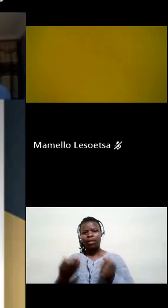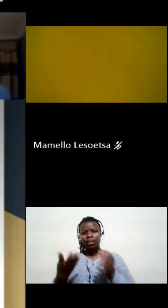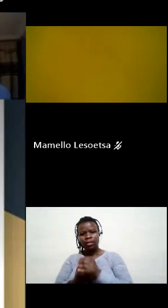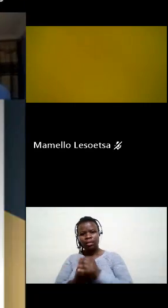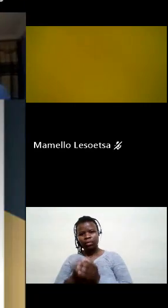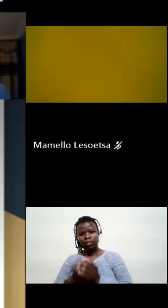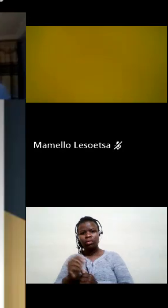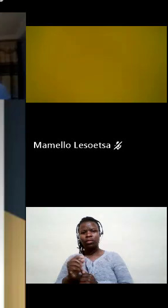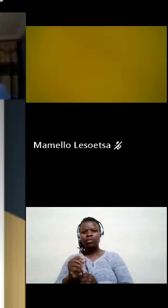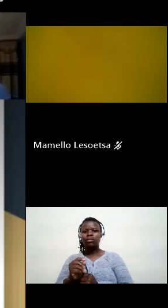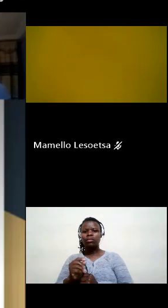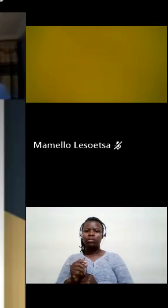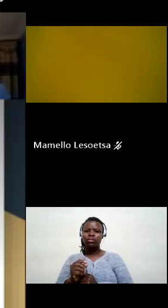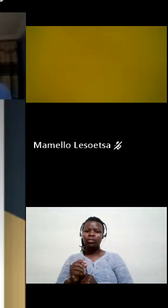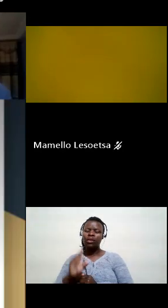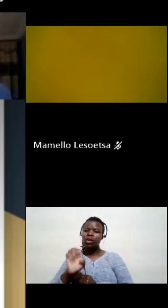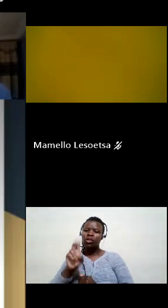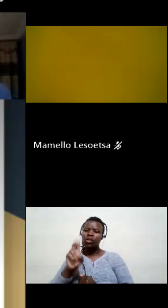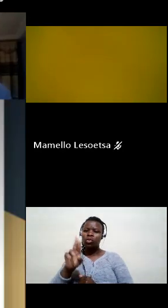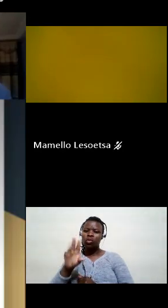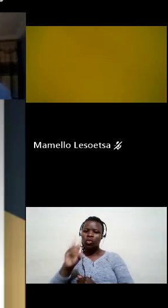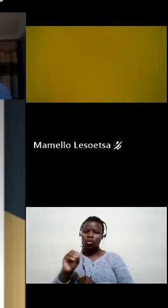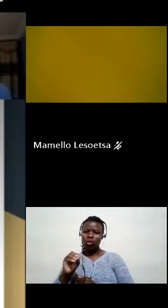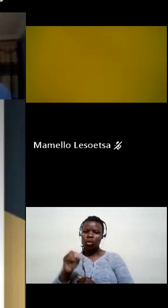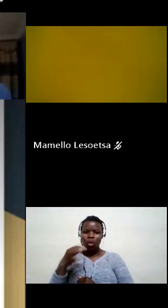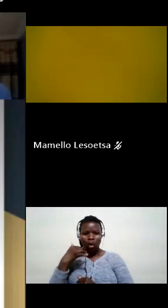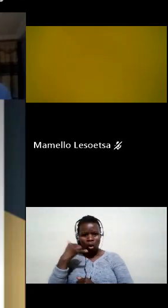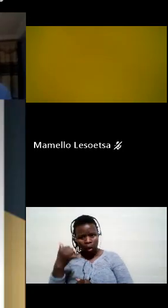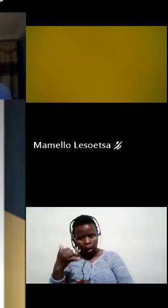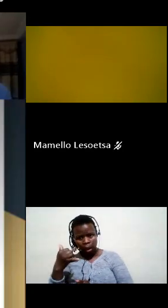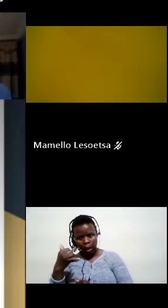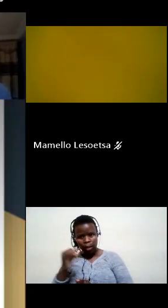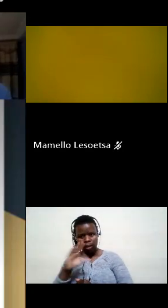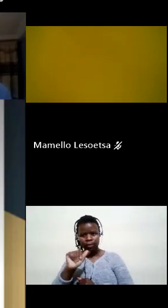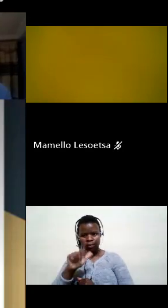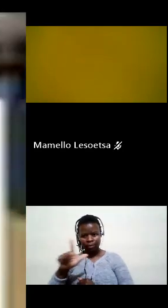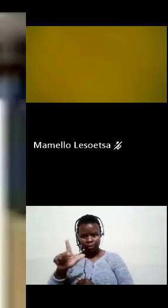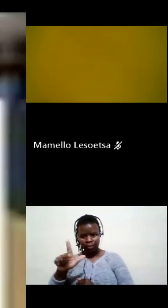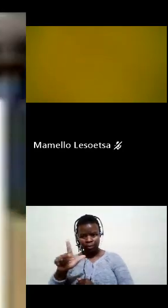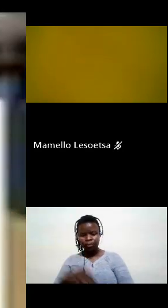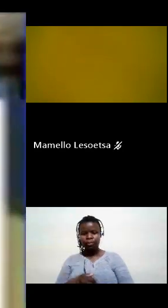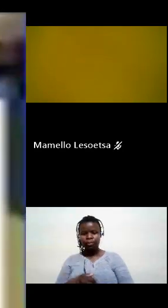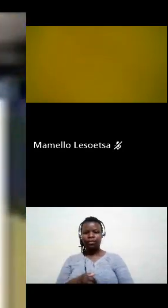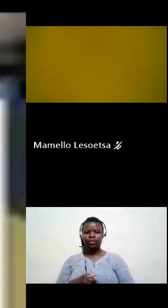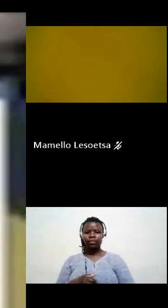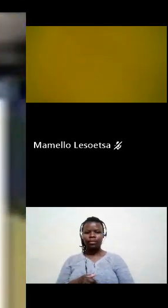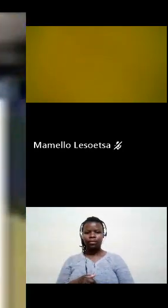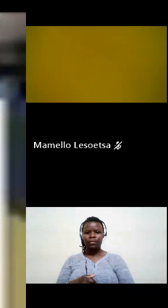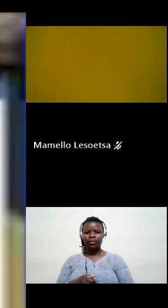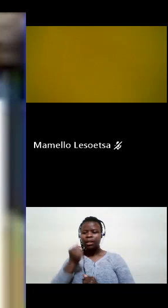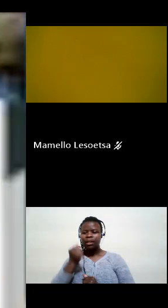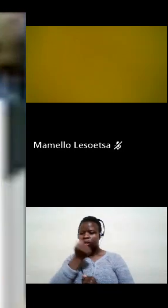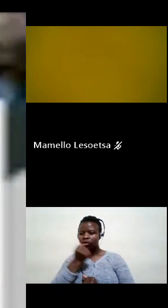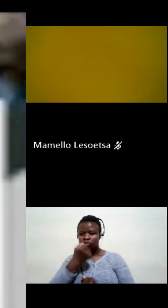Group 2009. And then we also have... Sorry again, sorry for all the skippings, but I think this was